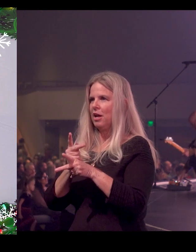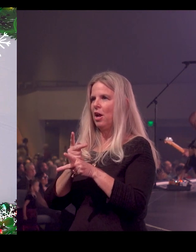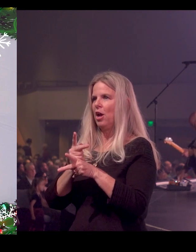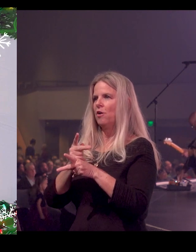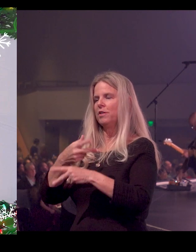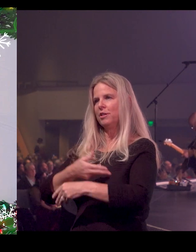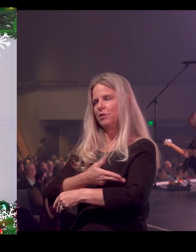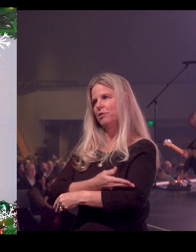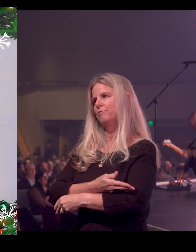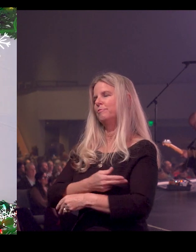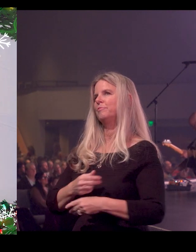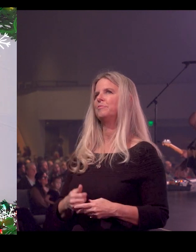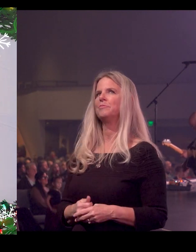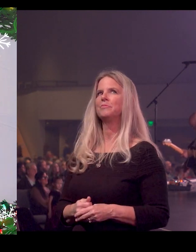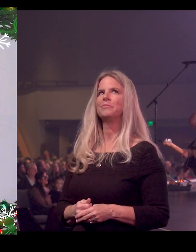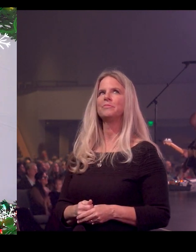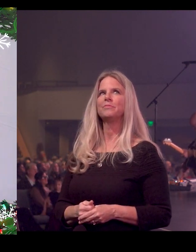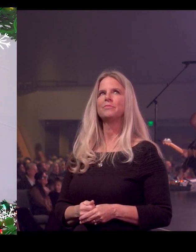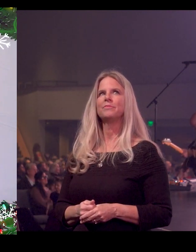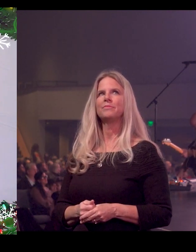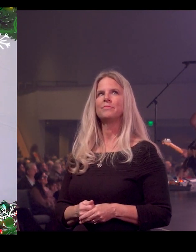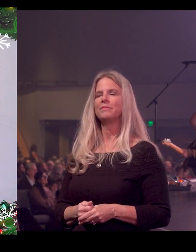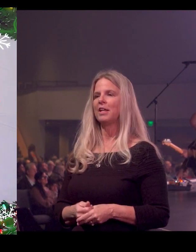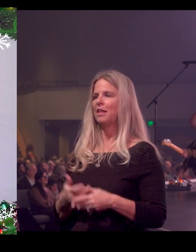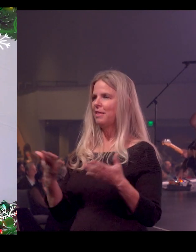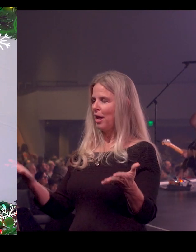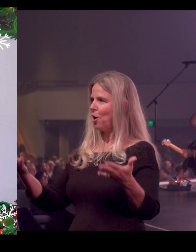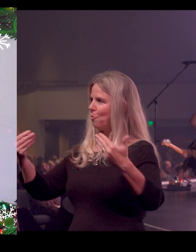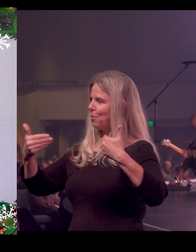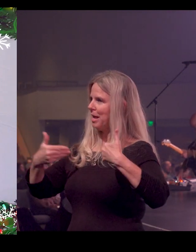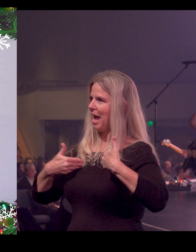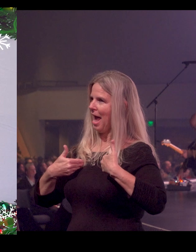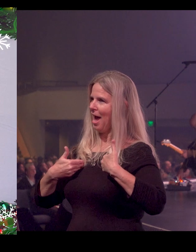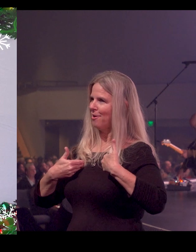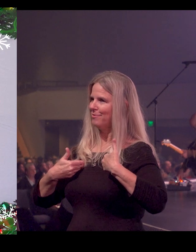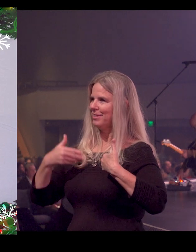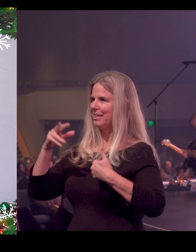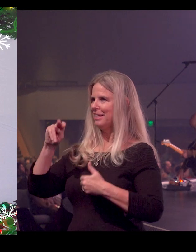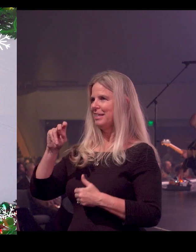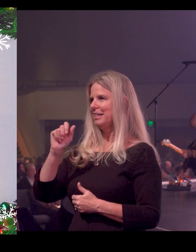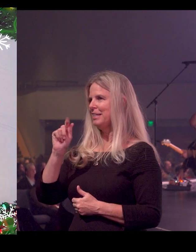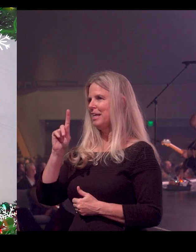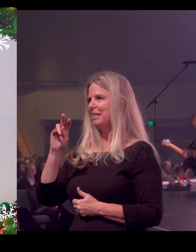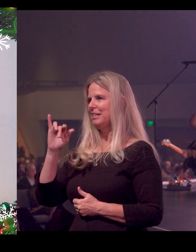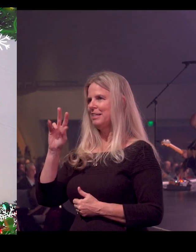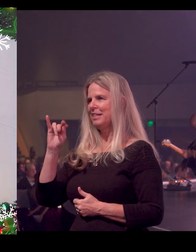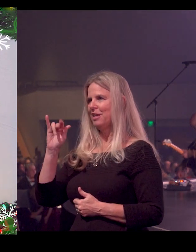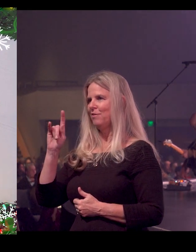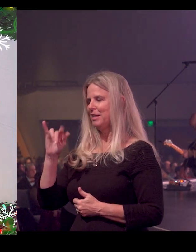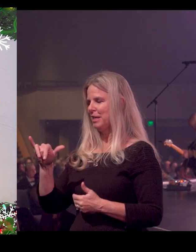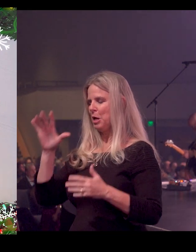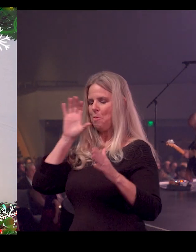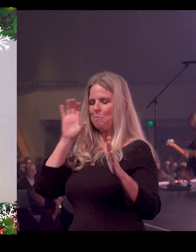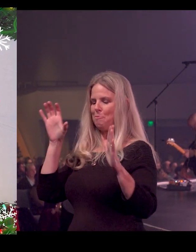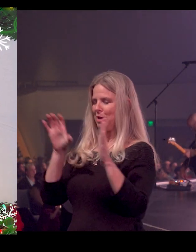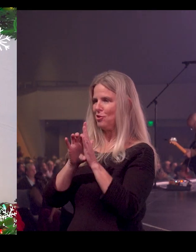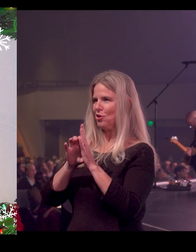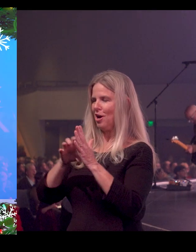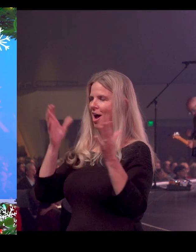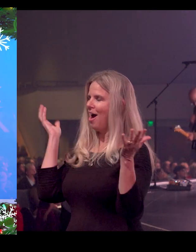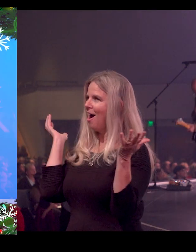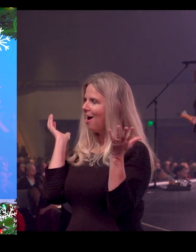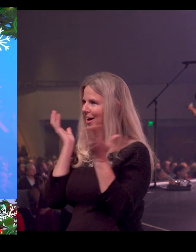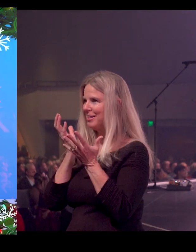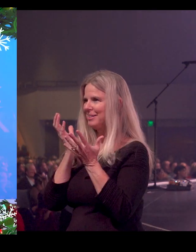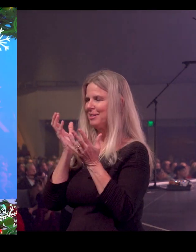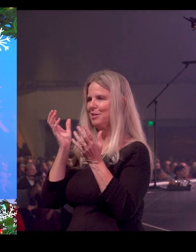have our nativity scene. Isn't it awesome to visualize and imagine where Jesus was